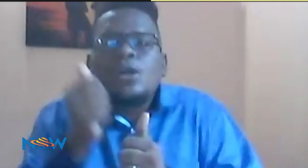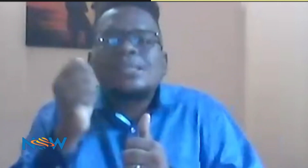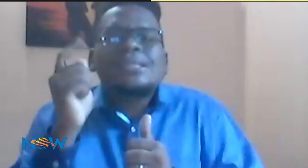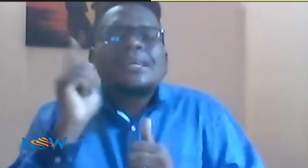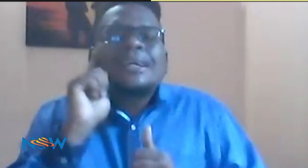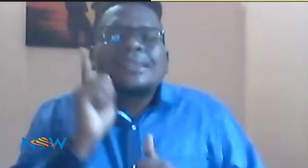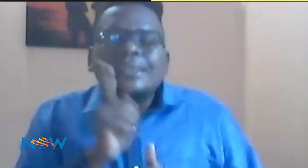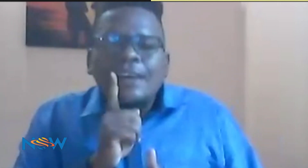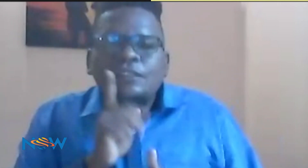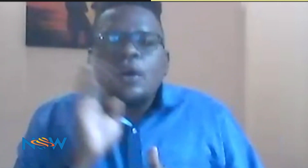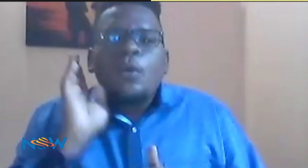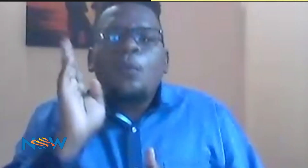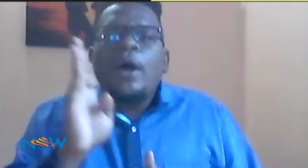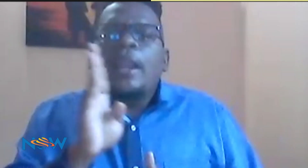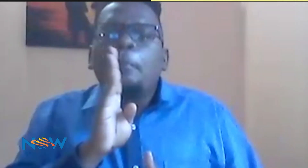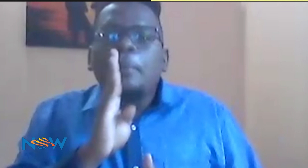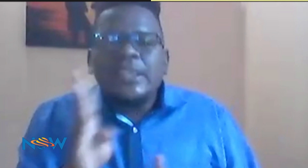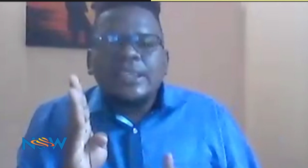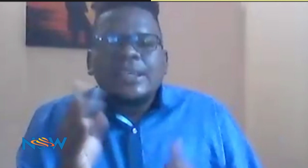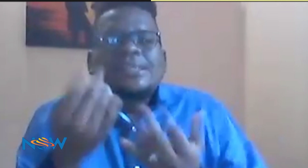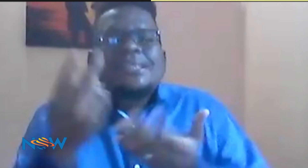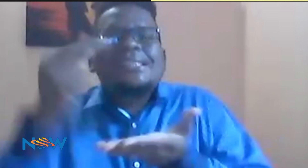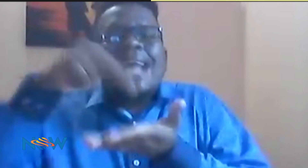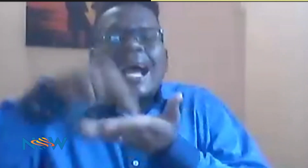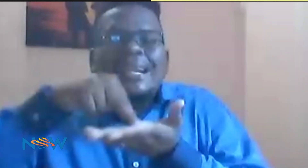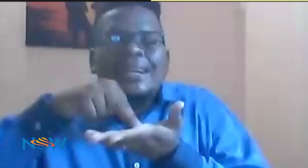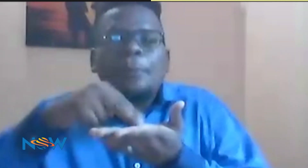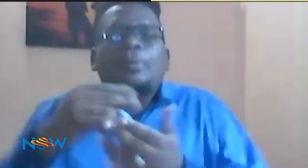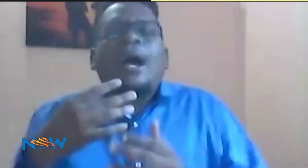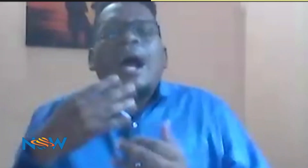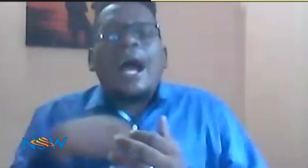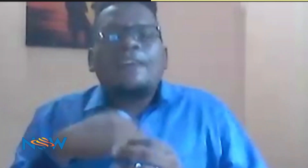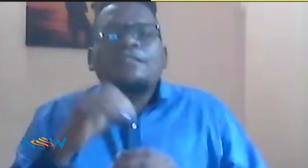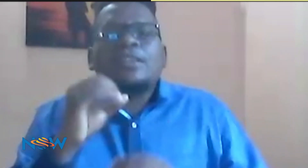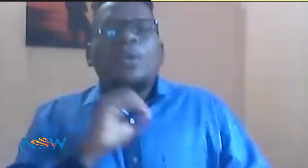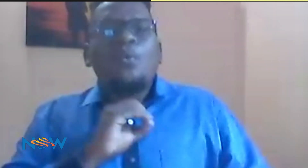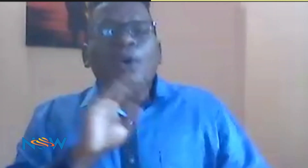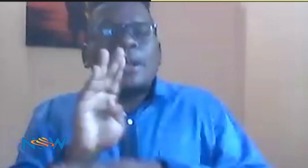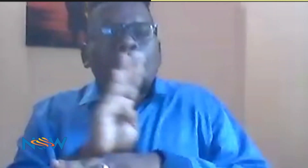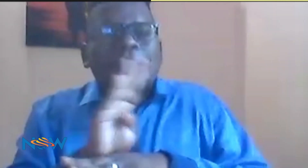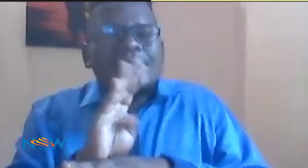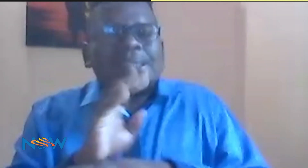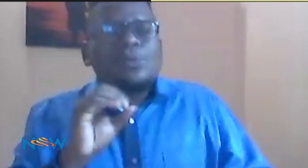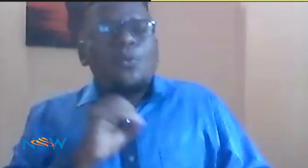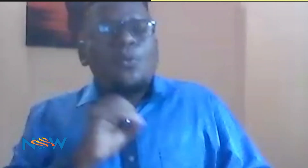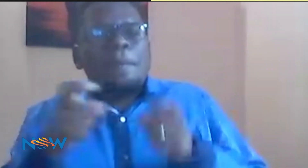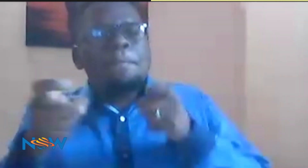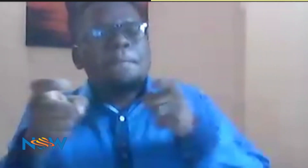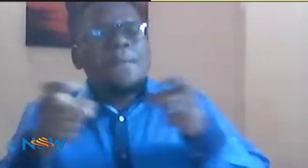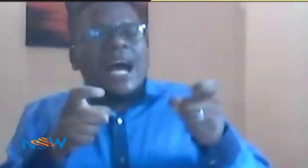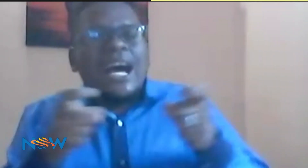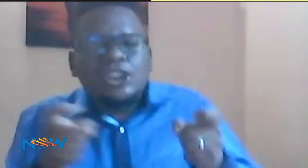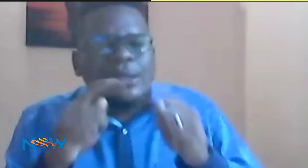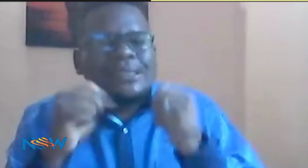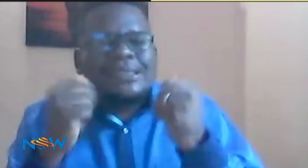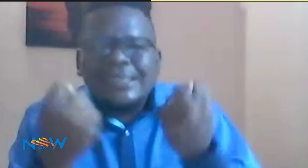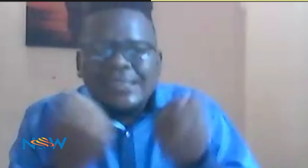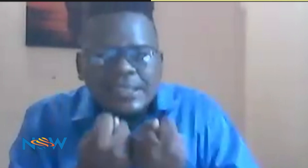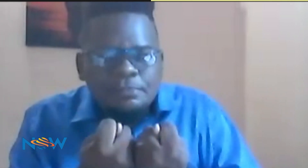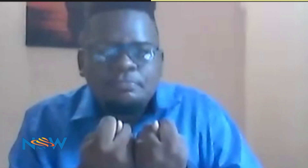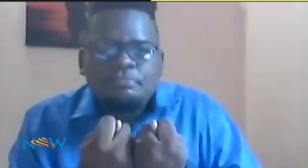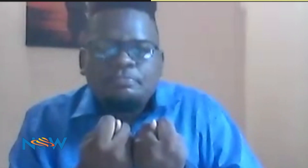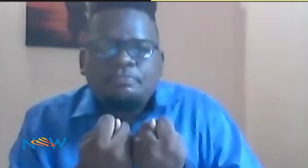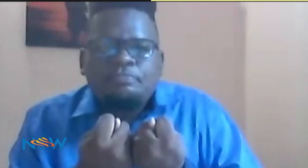up for themselves, have better education. And most deaf would be able to stand up, have their own